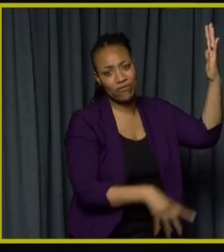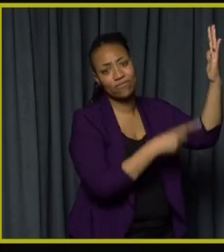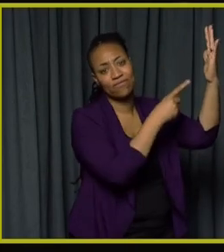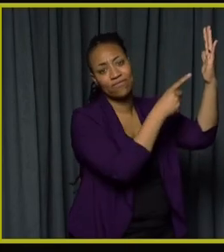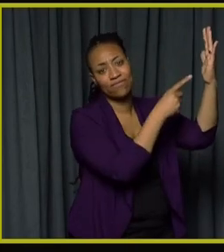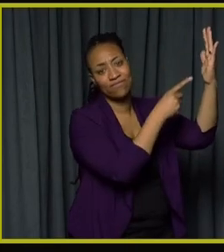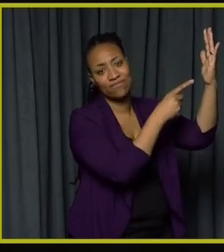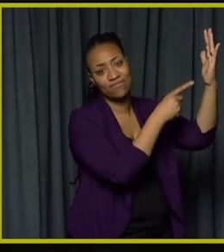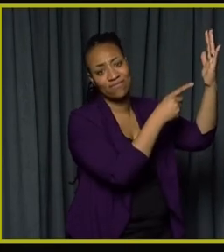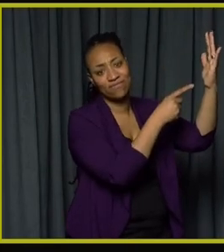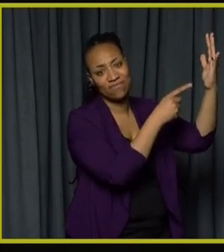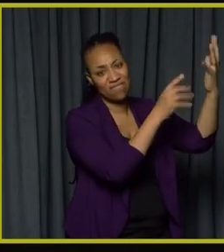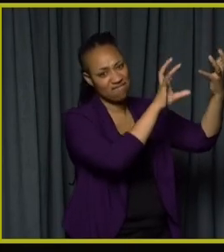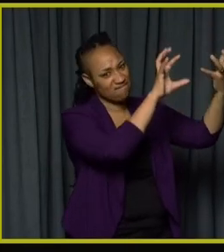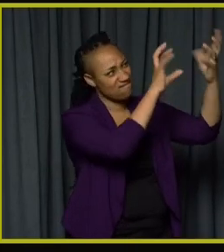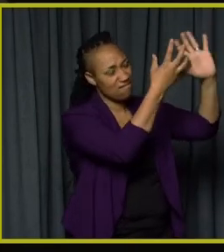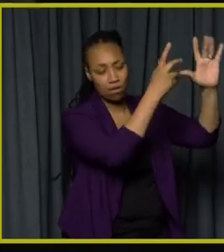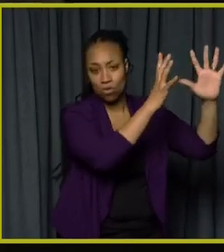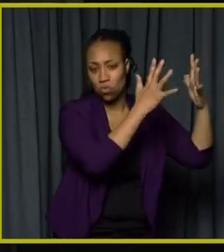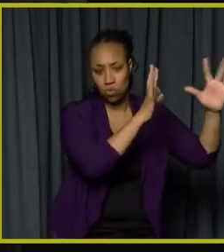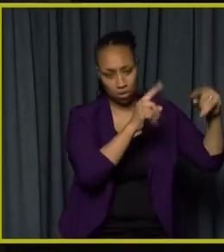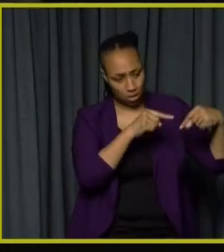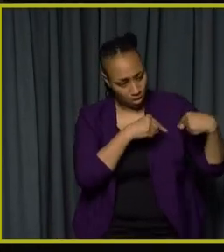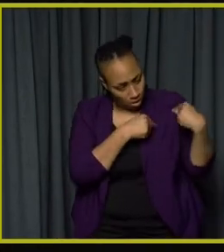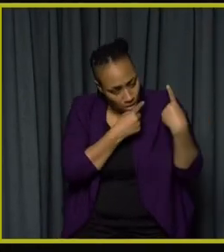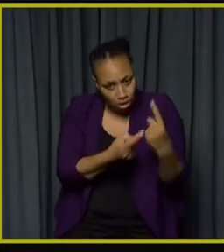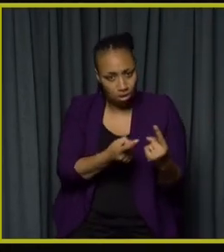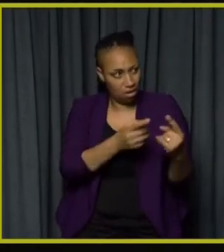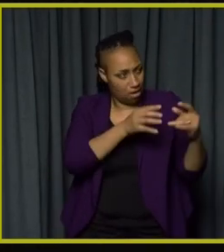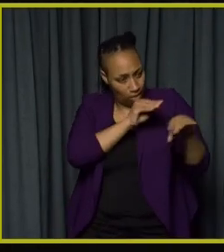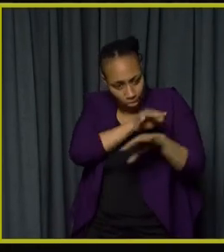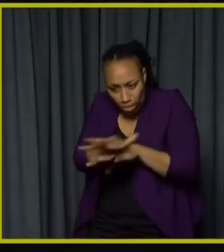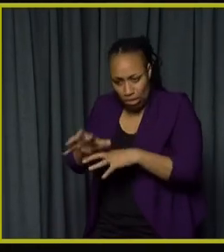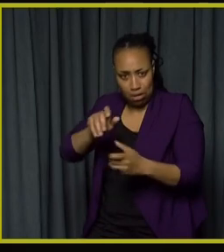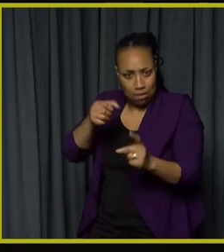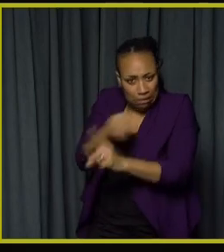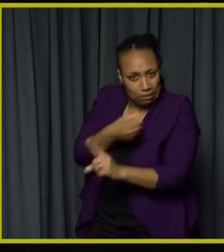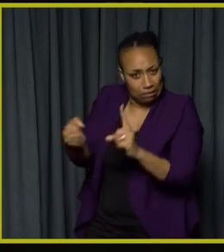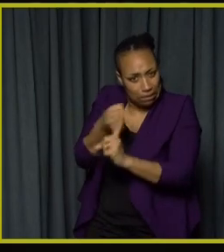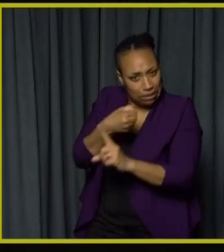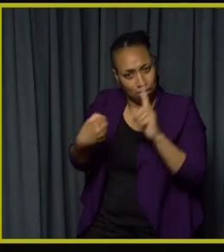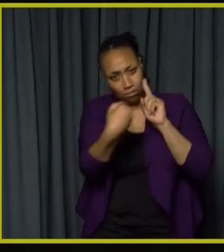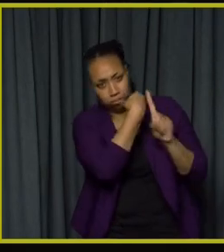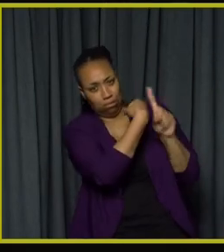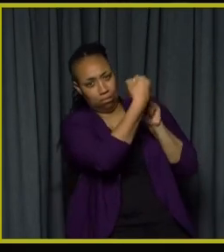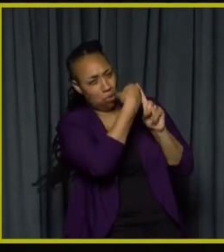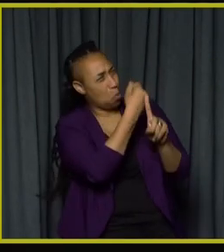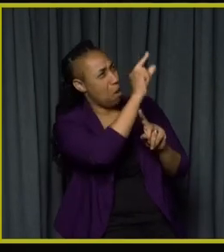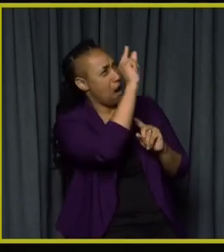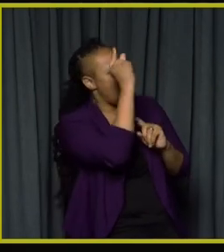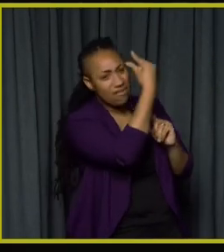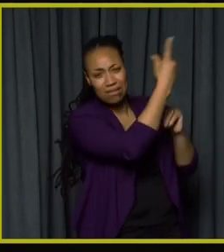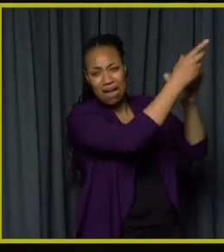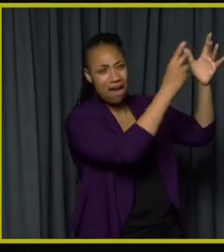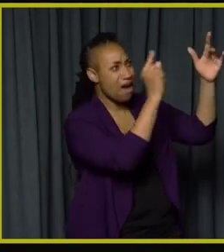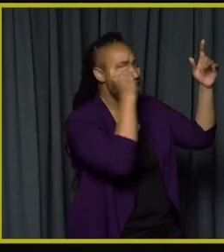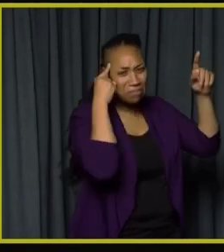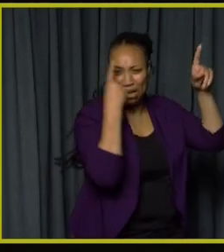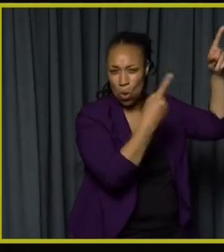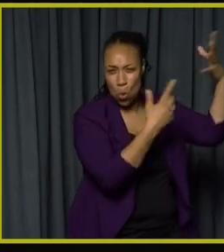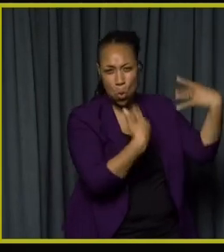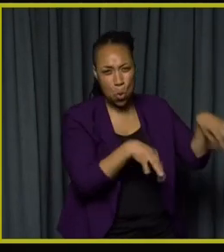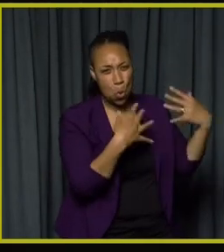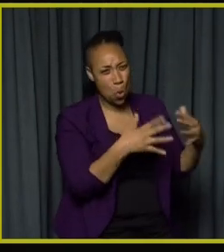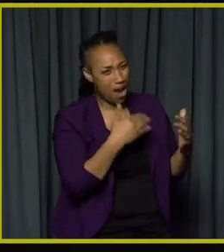abuses demonstrates that a government has become destructive, it is our right and our duty to throw off such